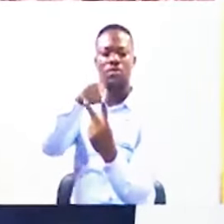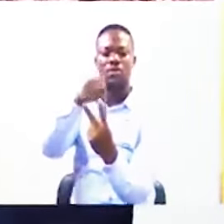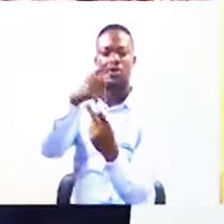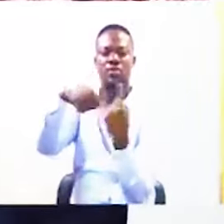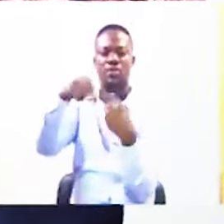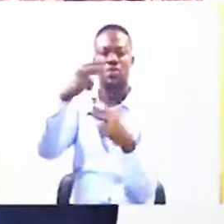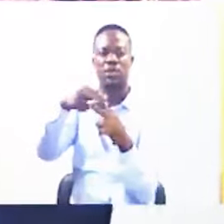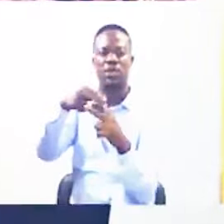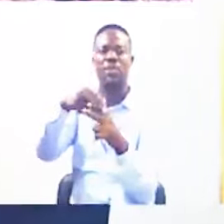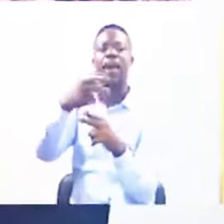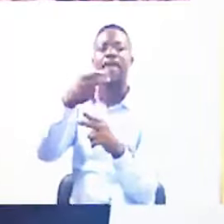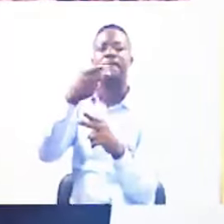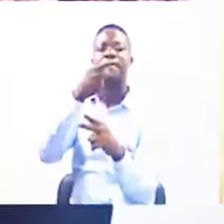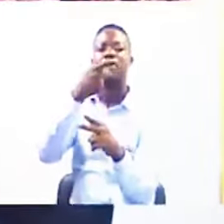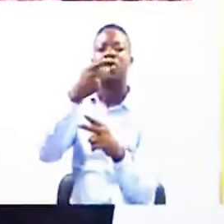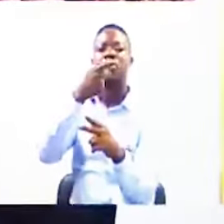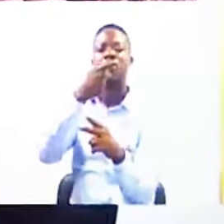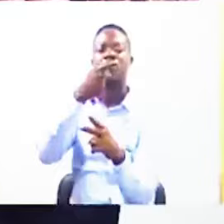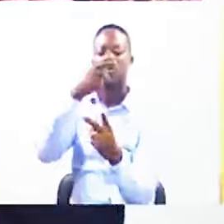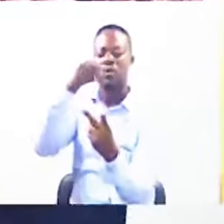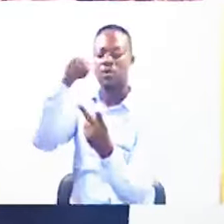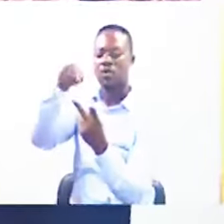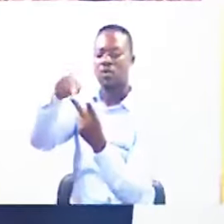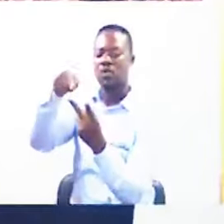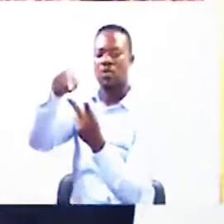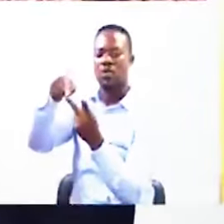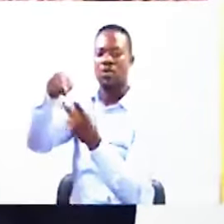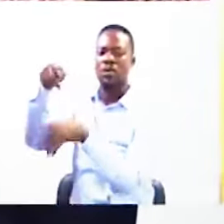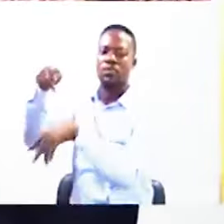Peter. Now, Galatians 2 from